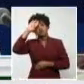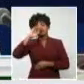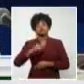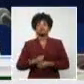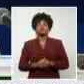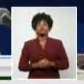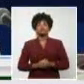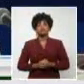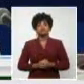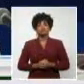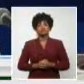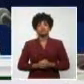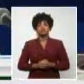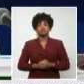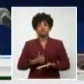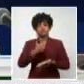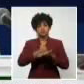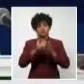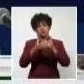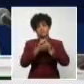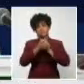of the city of Matanzas,